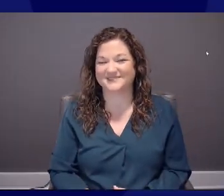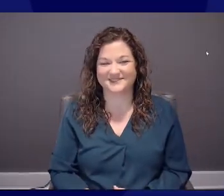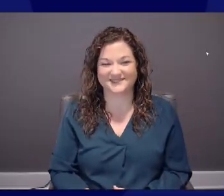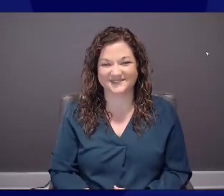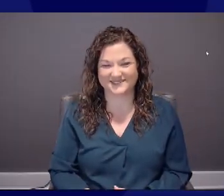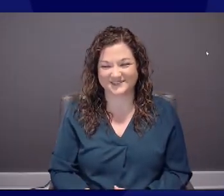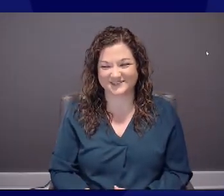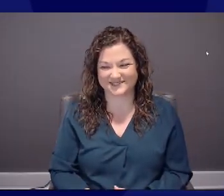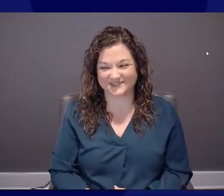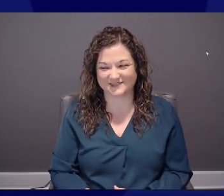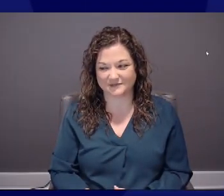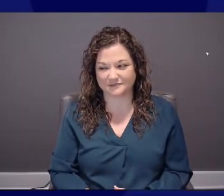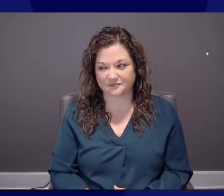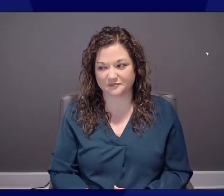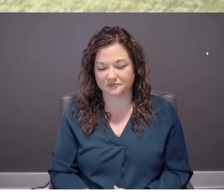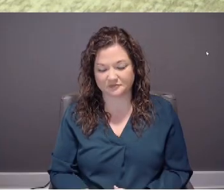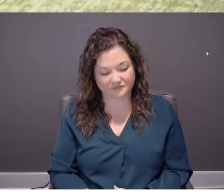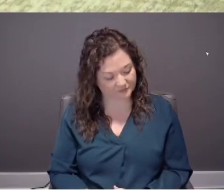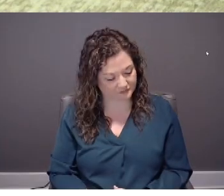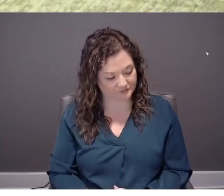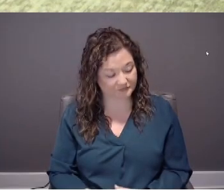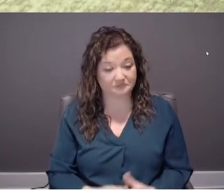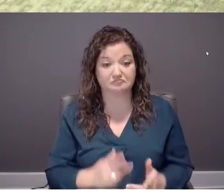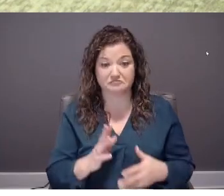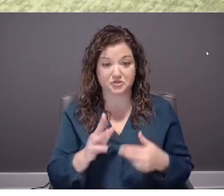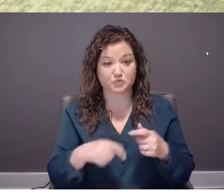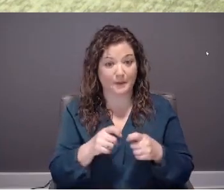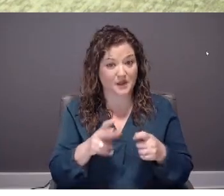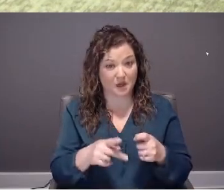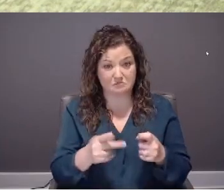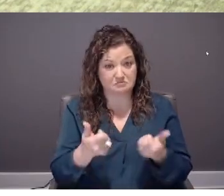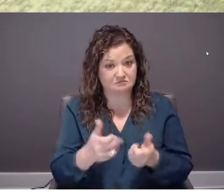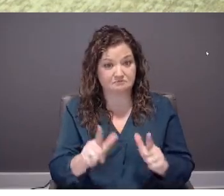That concludes my update, and I'll answer any questions that you may have.